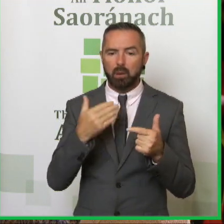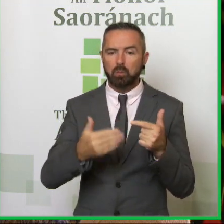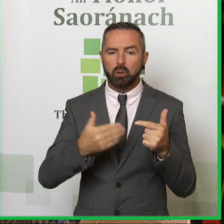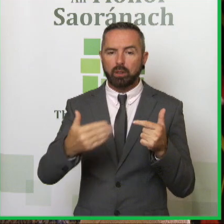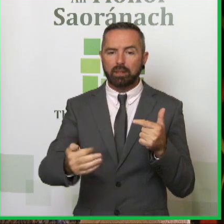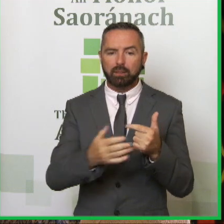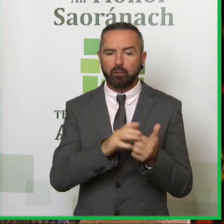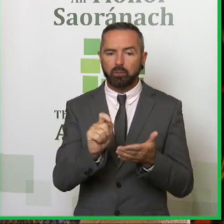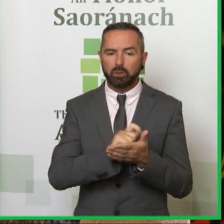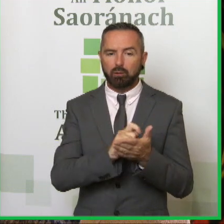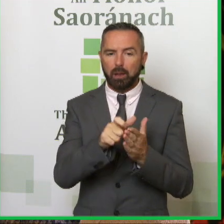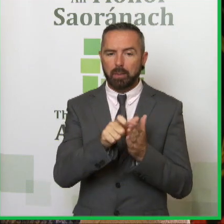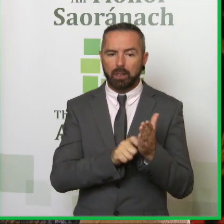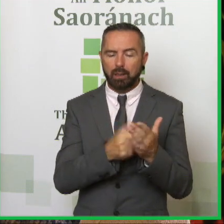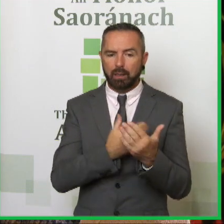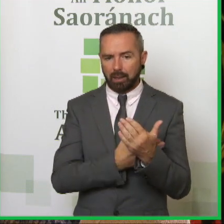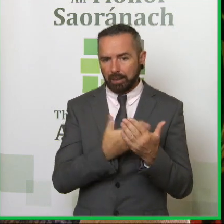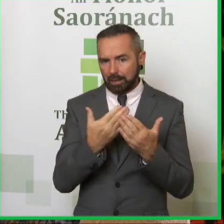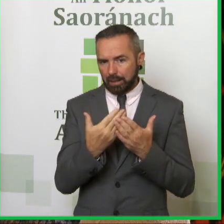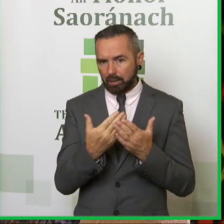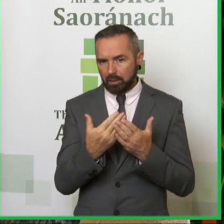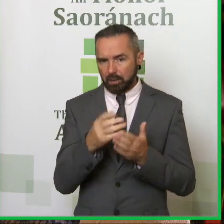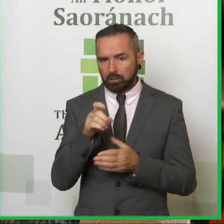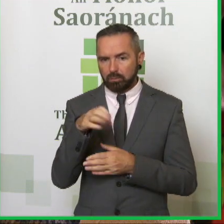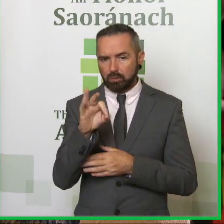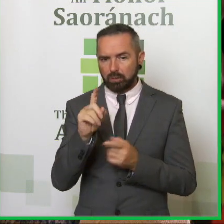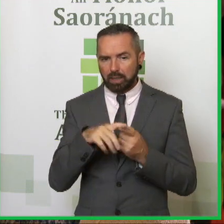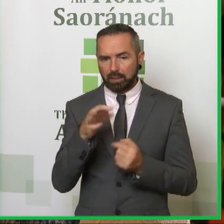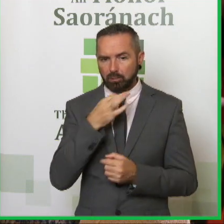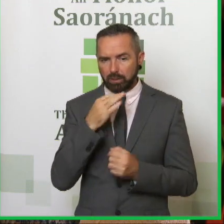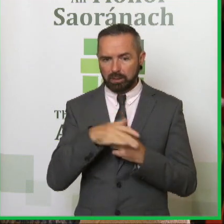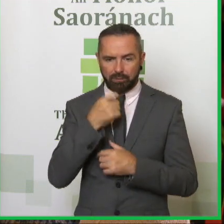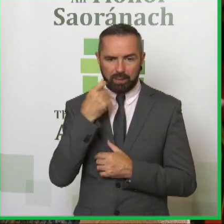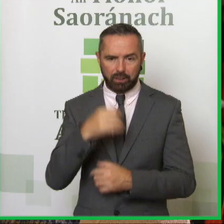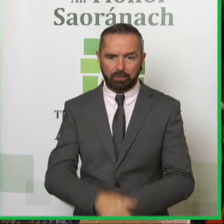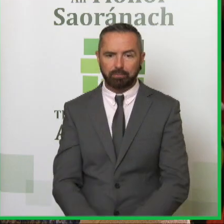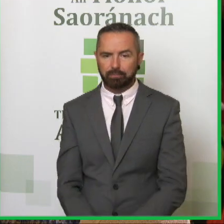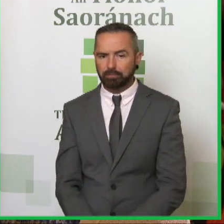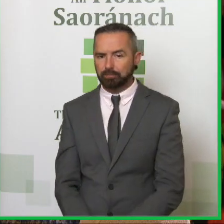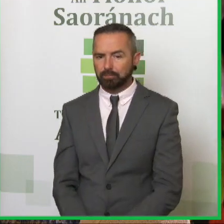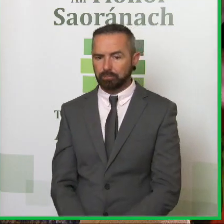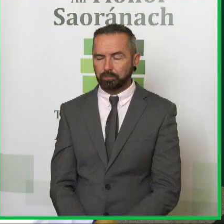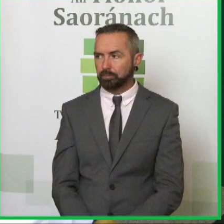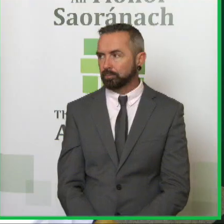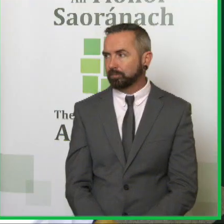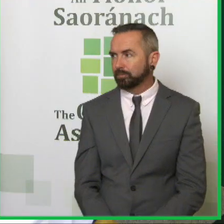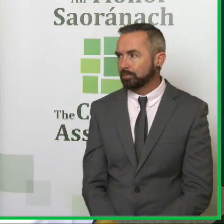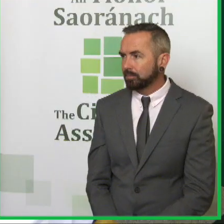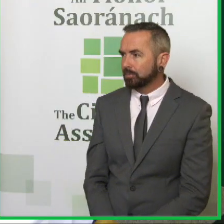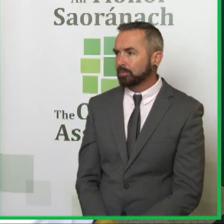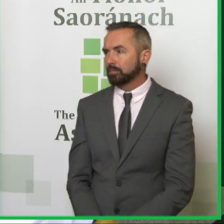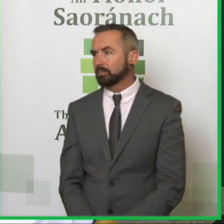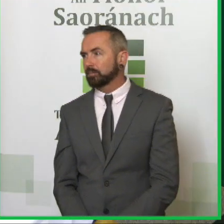of prescribing legal drugs and risks of addiction. Sorry, the proposal is that goes in, is